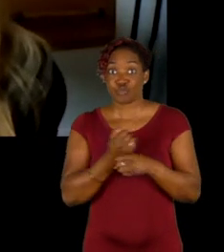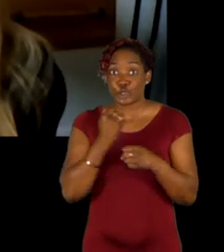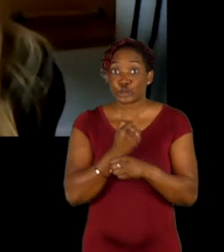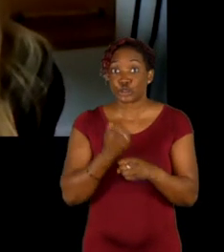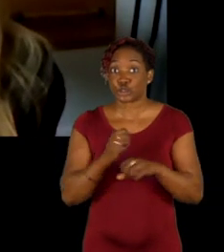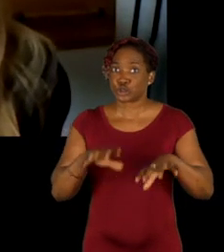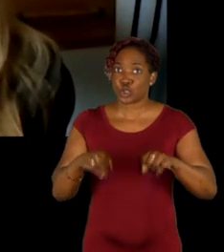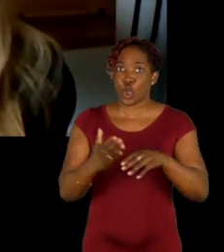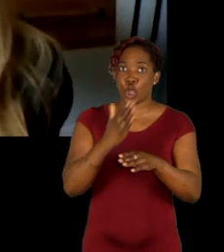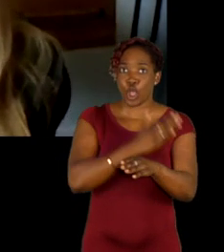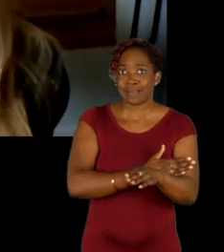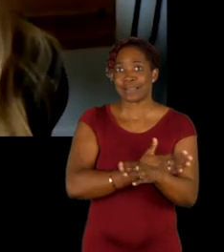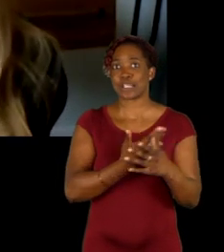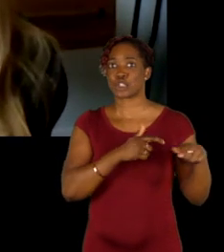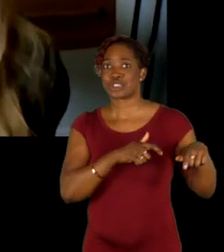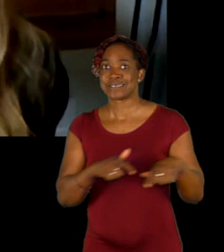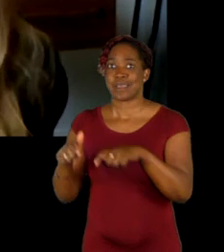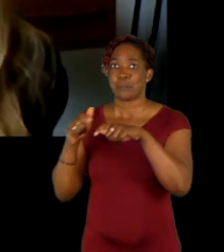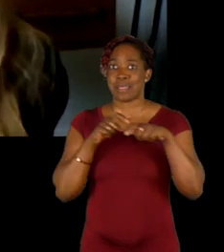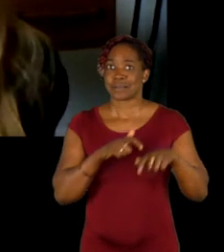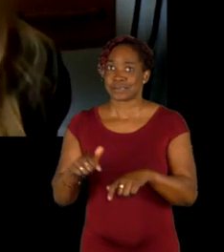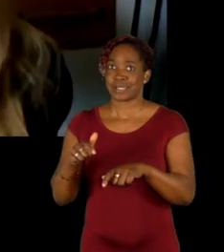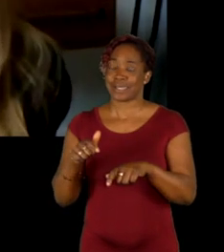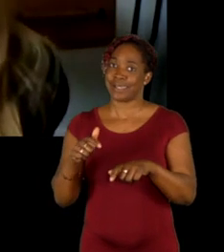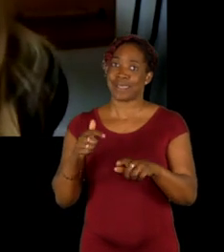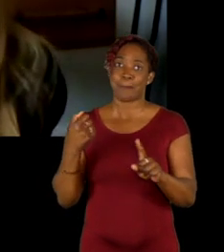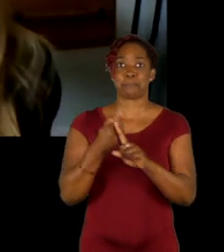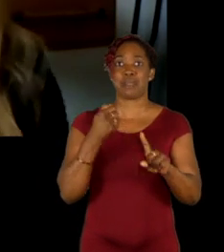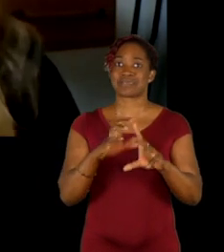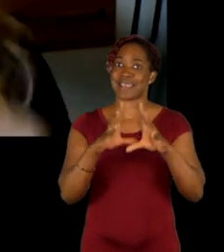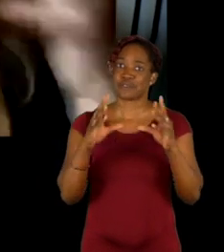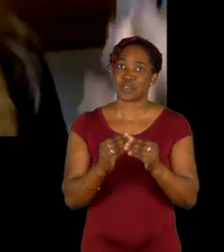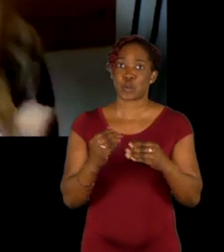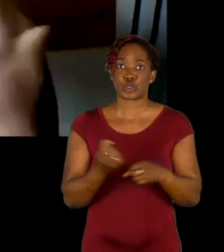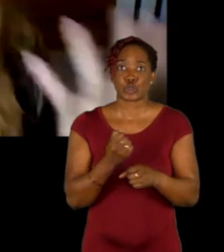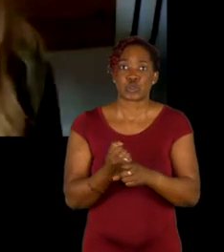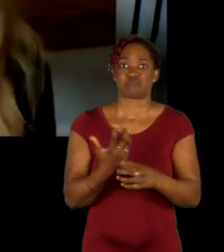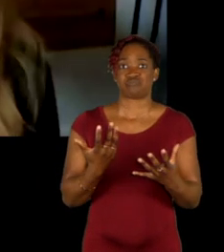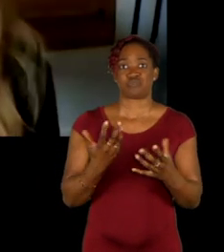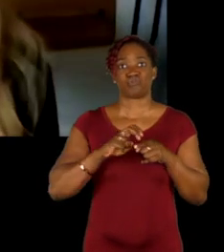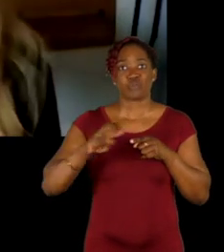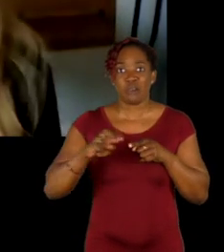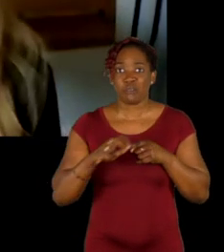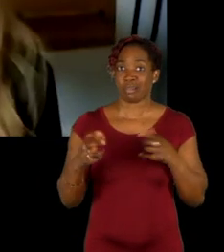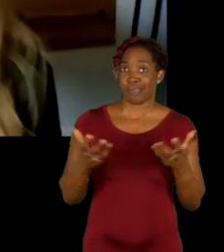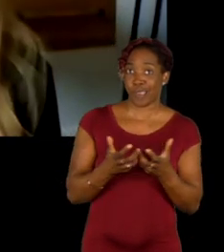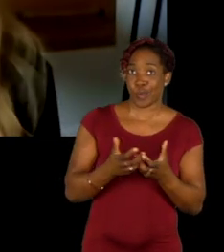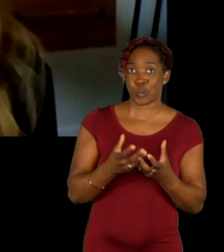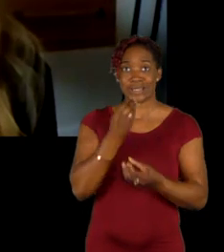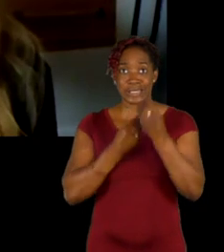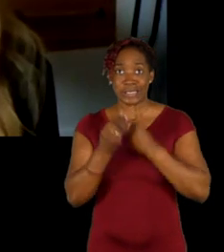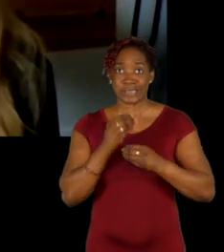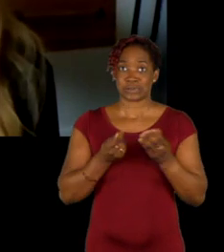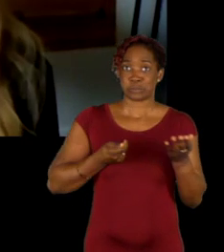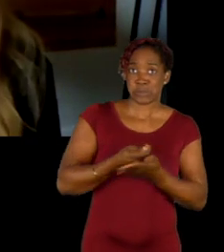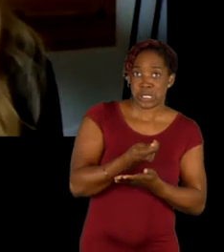So sustainability touches everything that we do, from the way we travel, the way we what we eat, what we